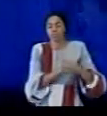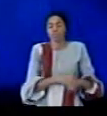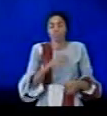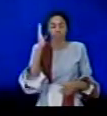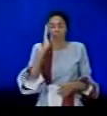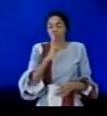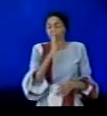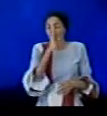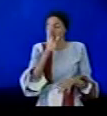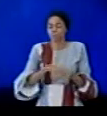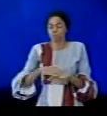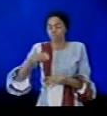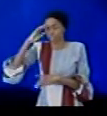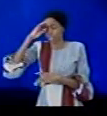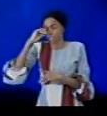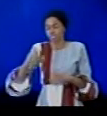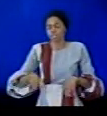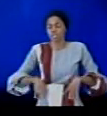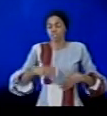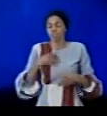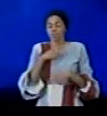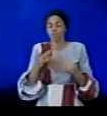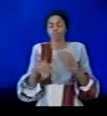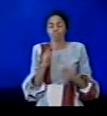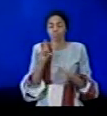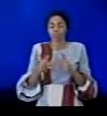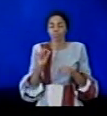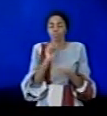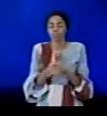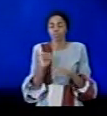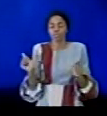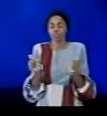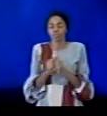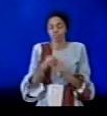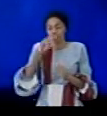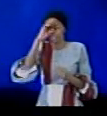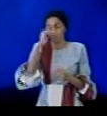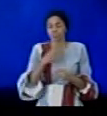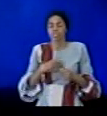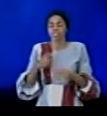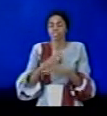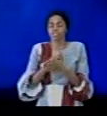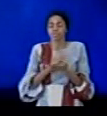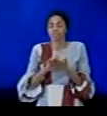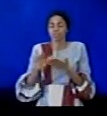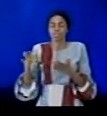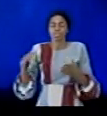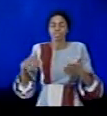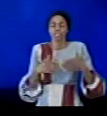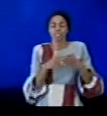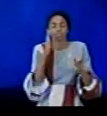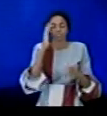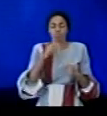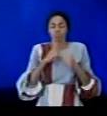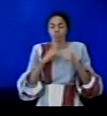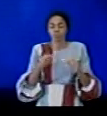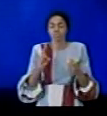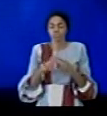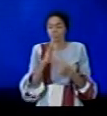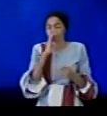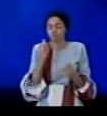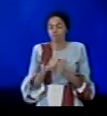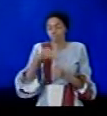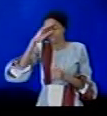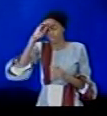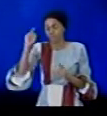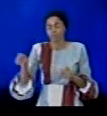with him. And Lord, I pray the divine direction will continue to abide with him. And as he's leading us in